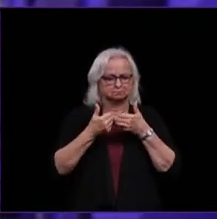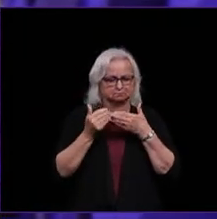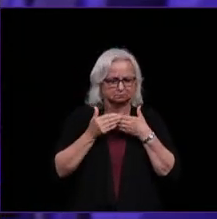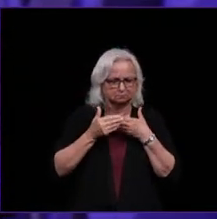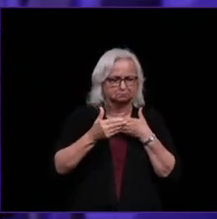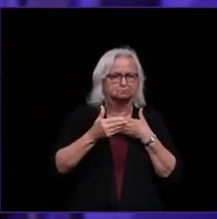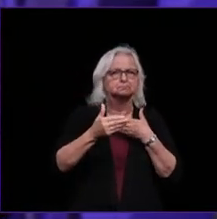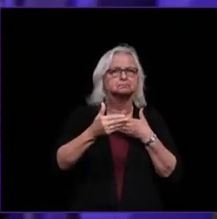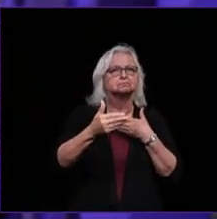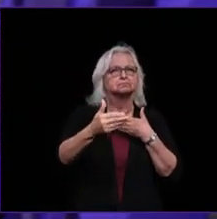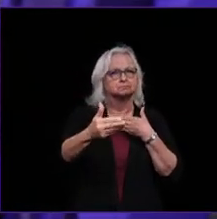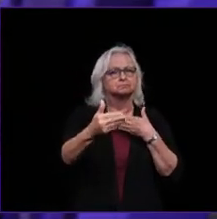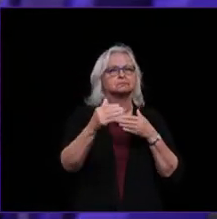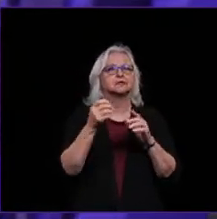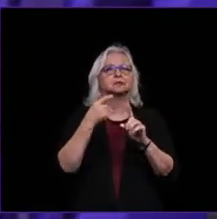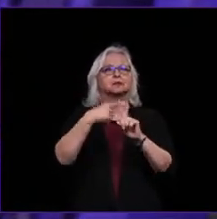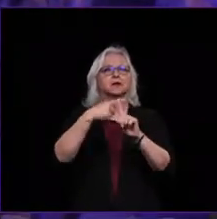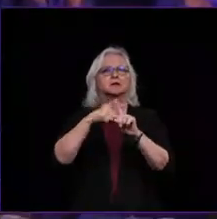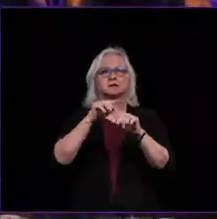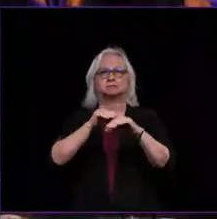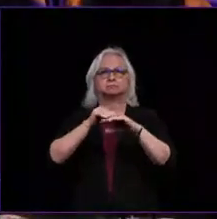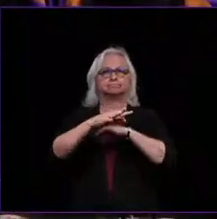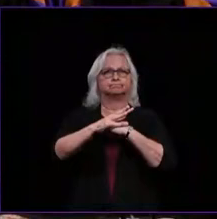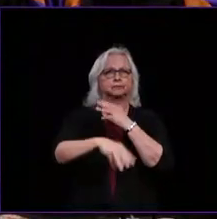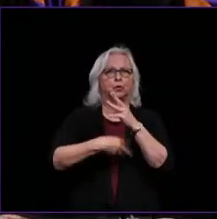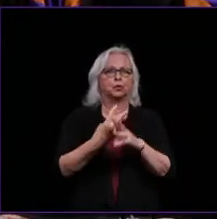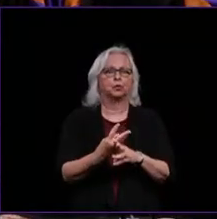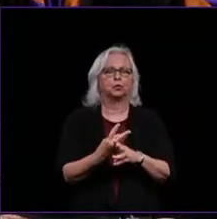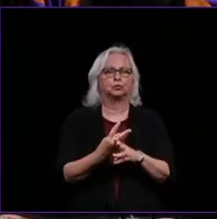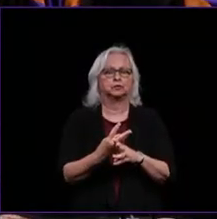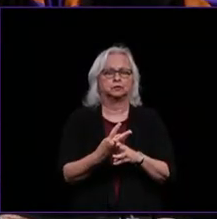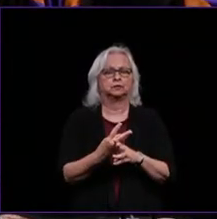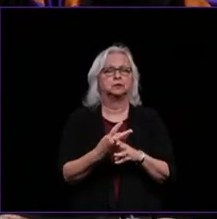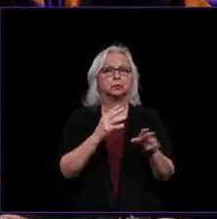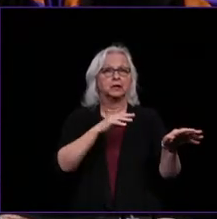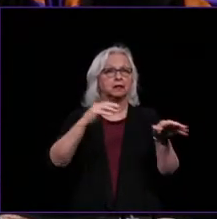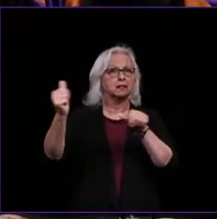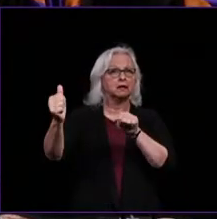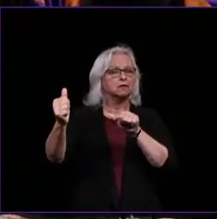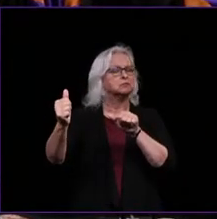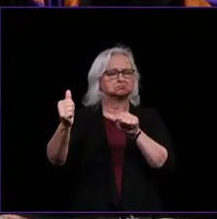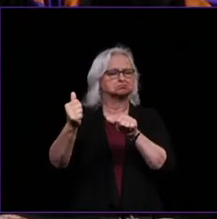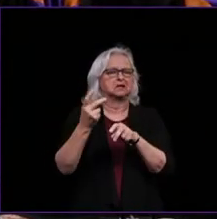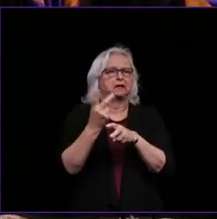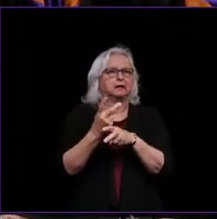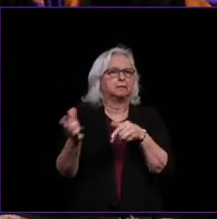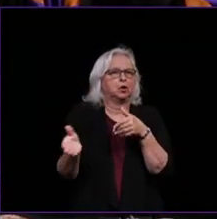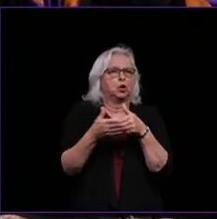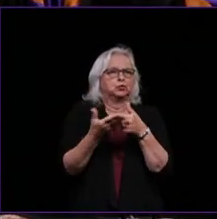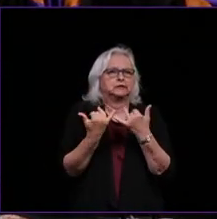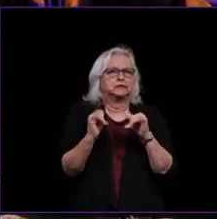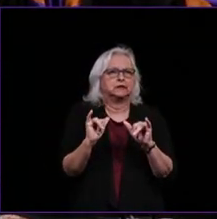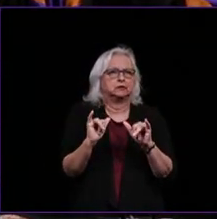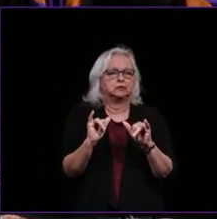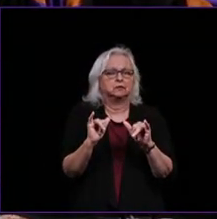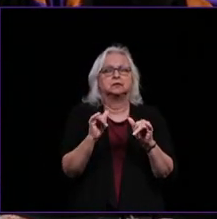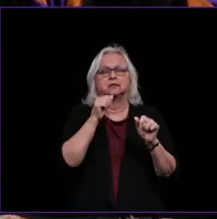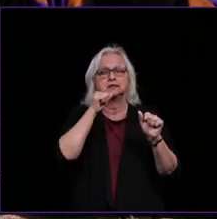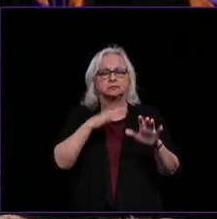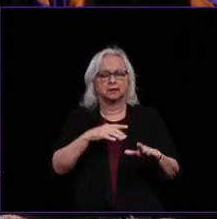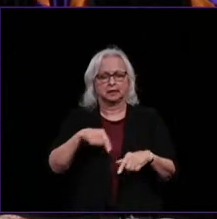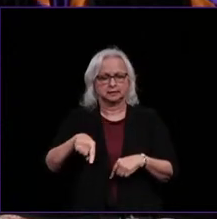make a positive impact on the world. Keep us close as we leave this beloved place behind. Amen.